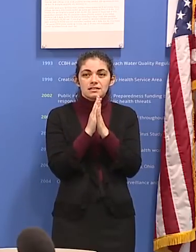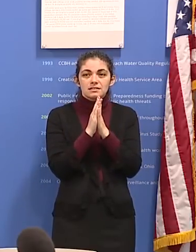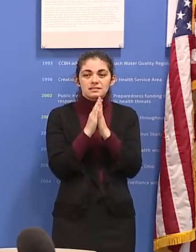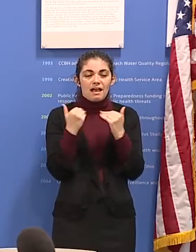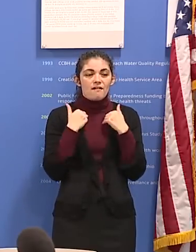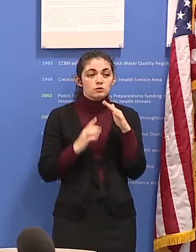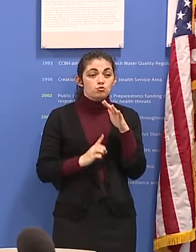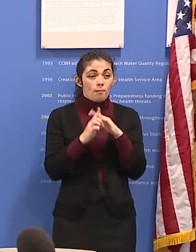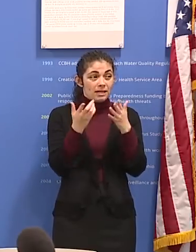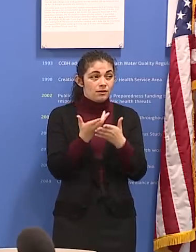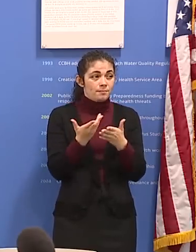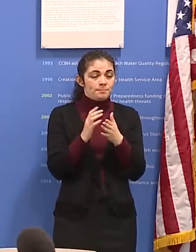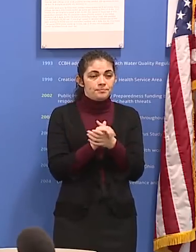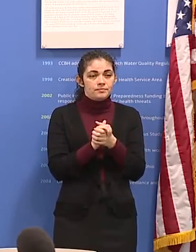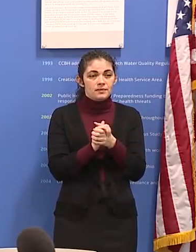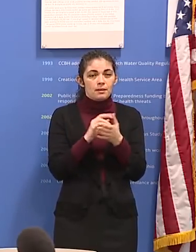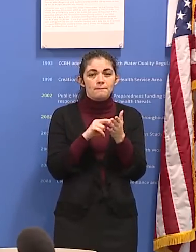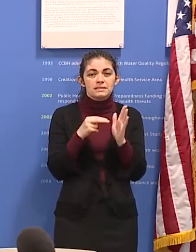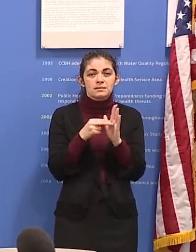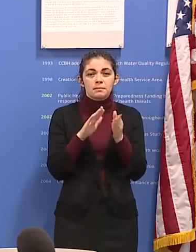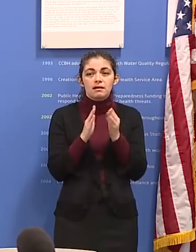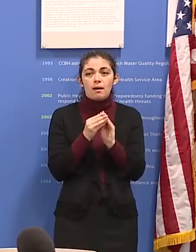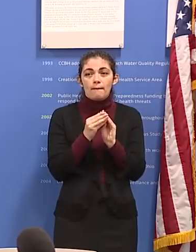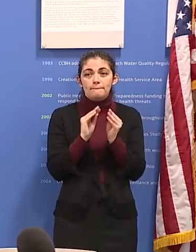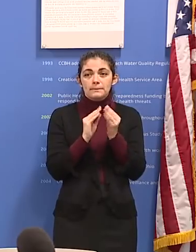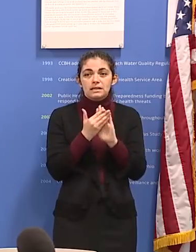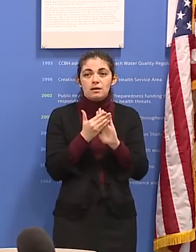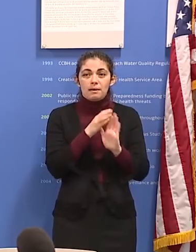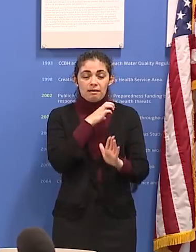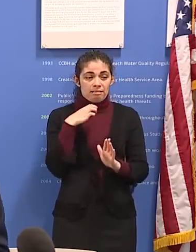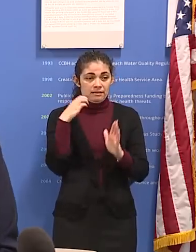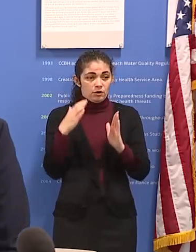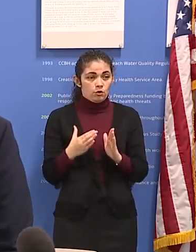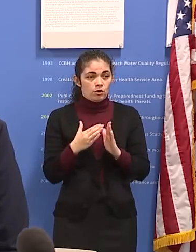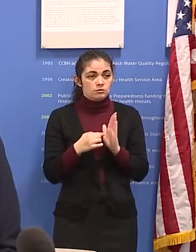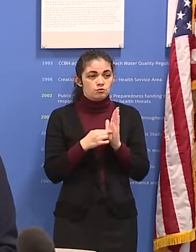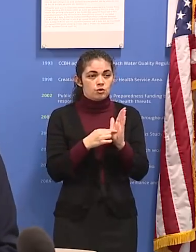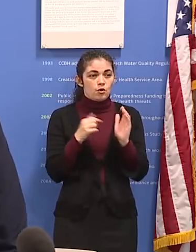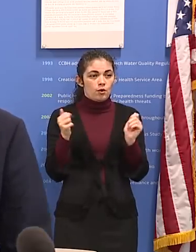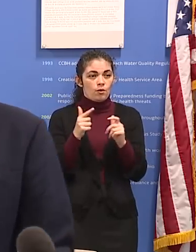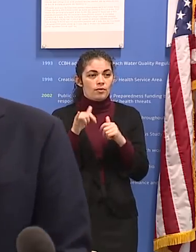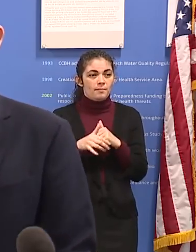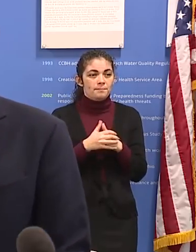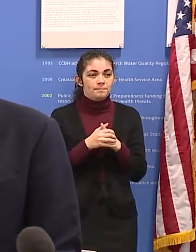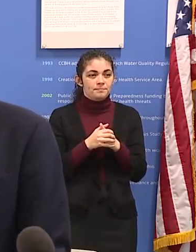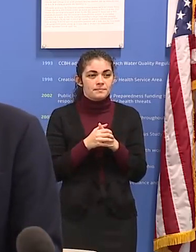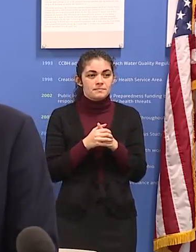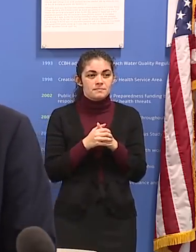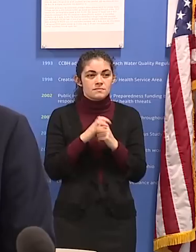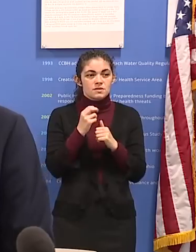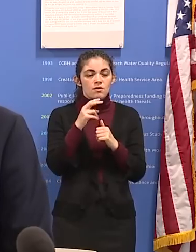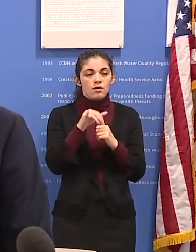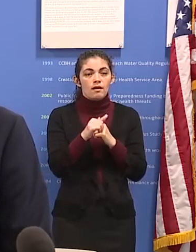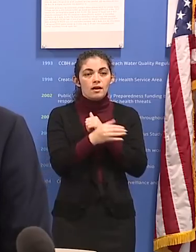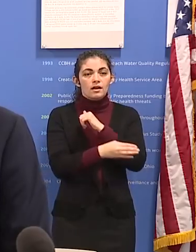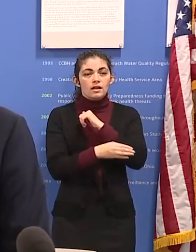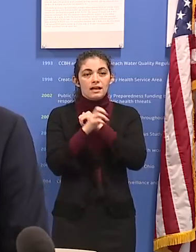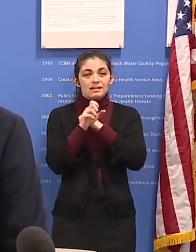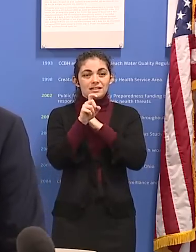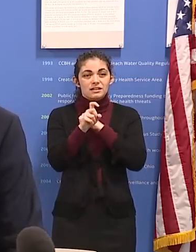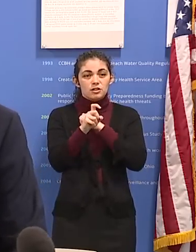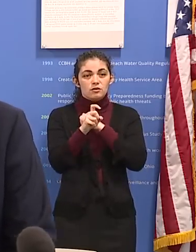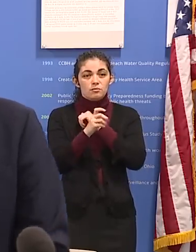bring that forward and let what it means to be a Clevelander and how we take care of each other shine through. With that, County Executive Budish and Dr. Gullett and I